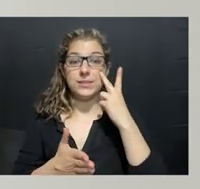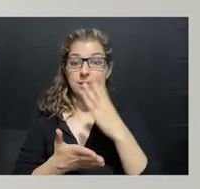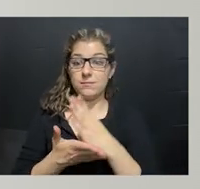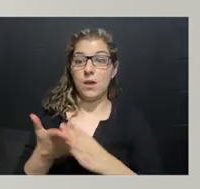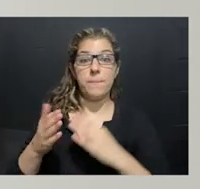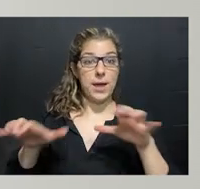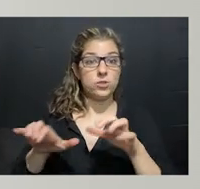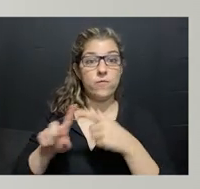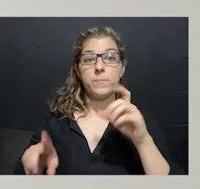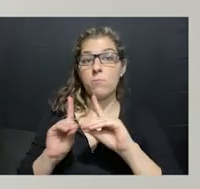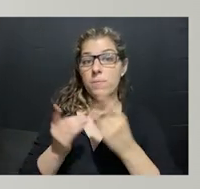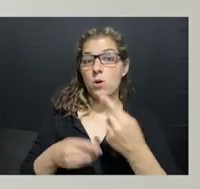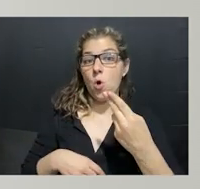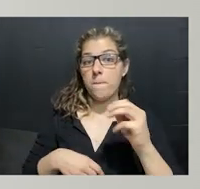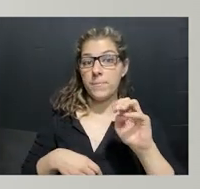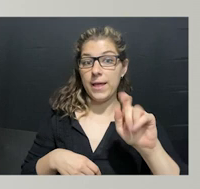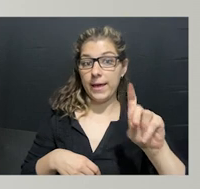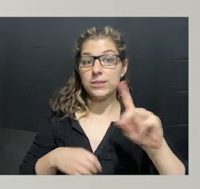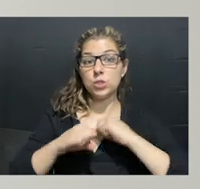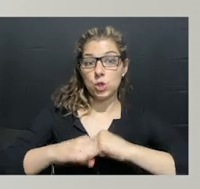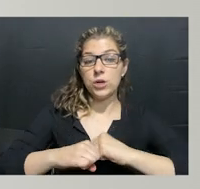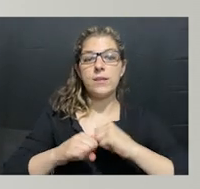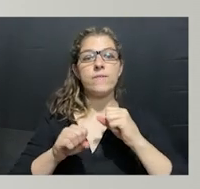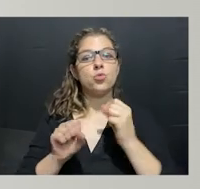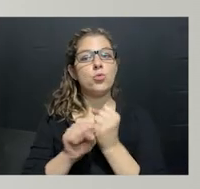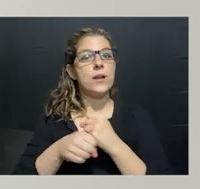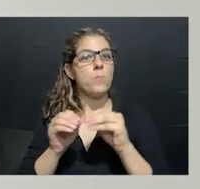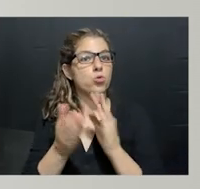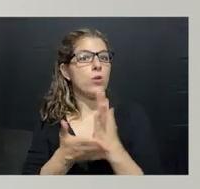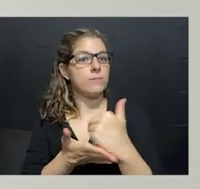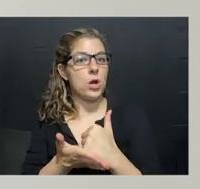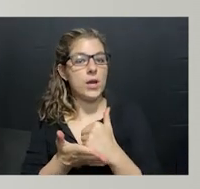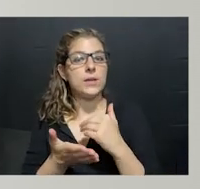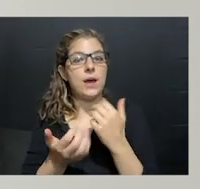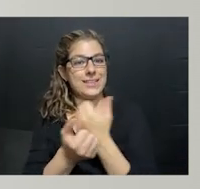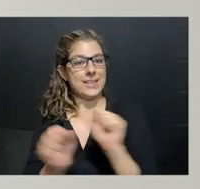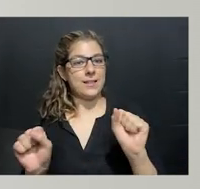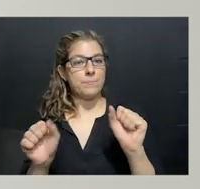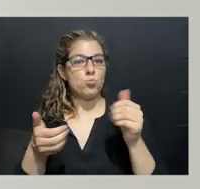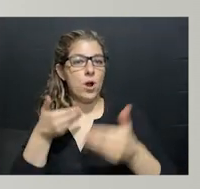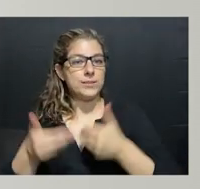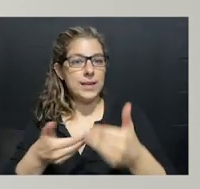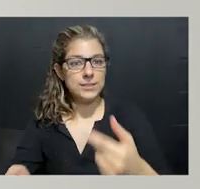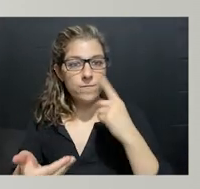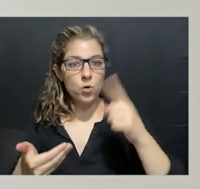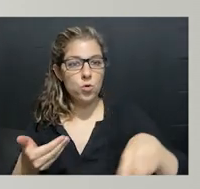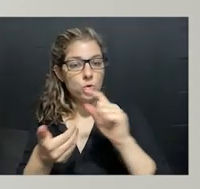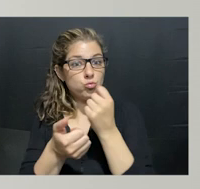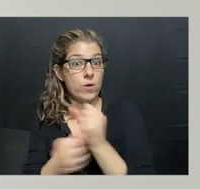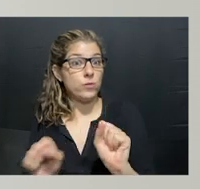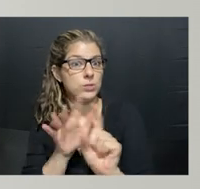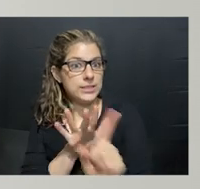of Homeland Security that's now moved to create a more transparent asylum process for those